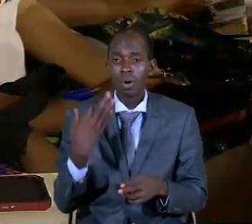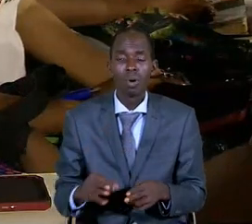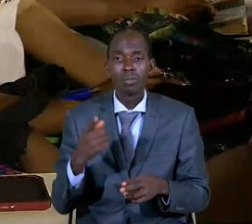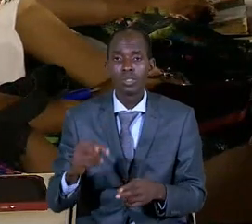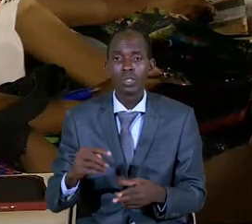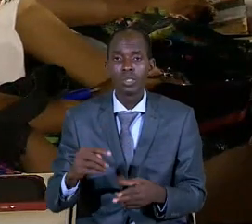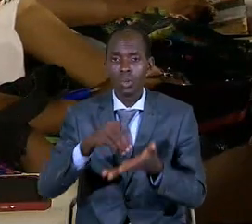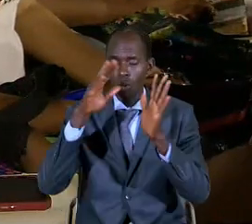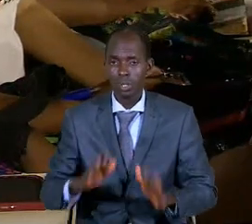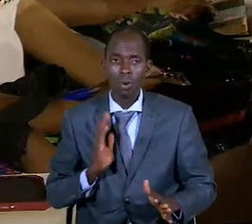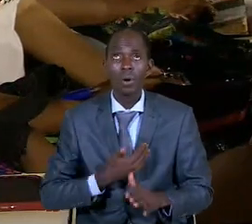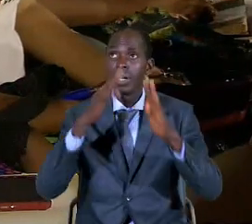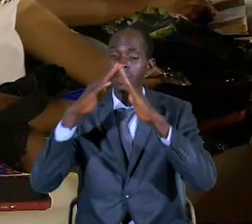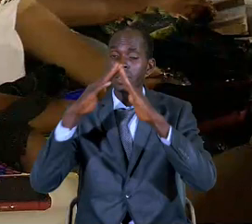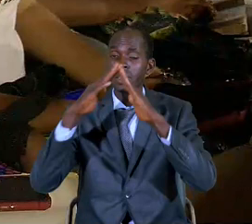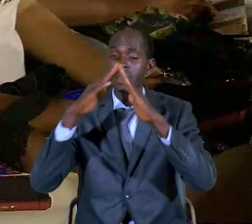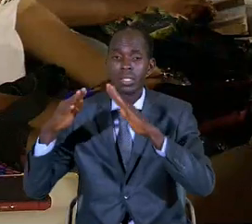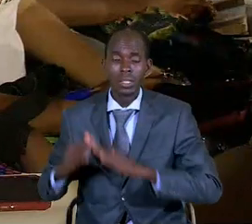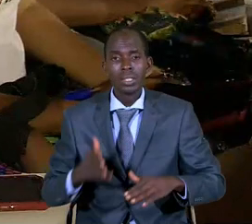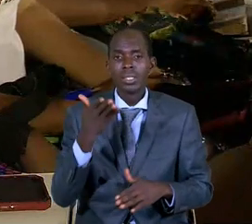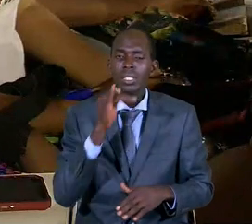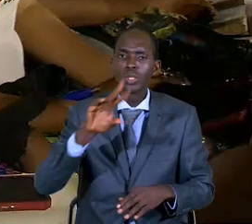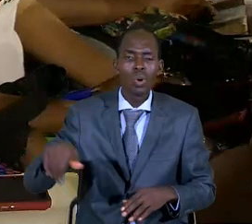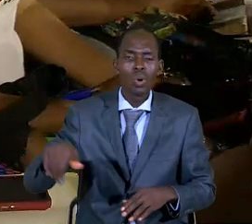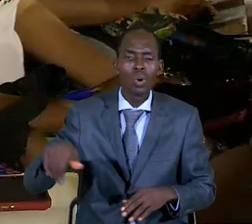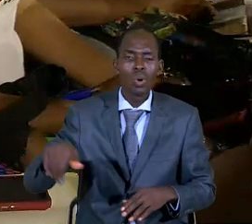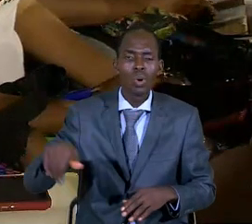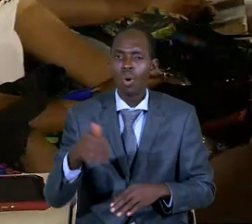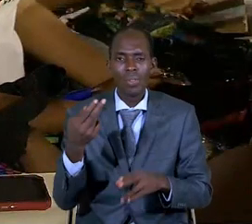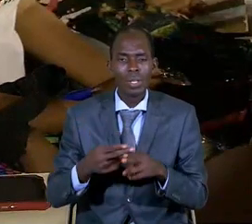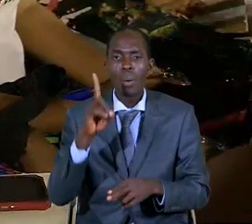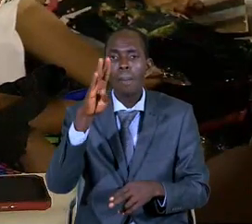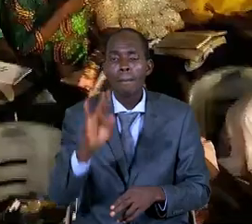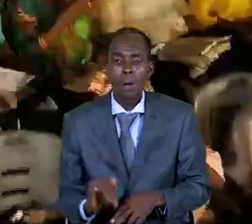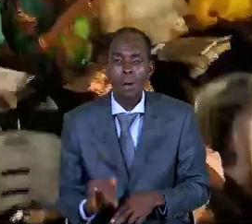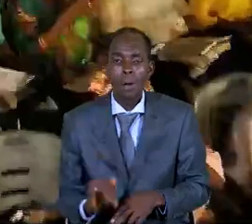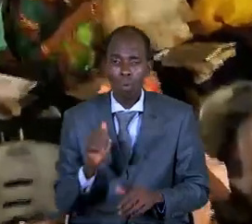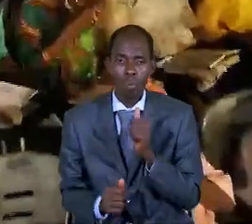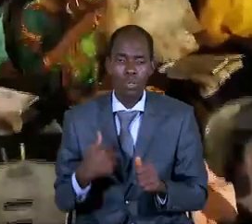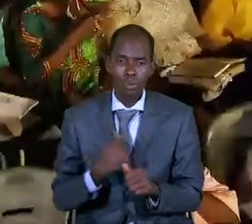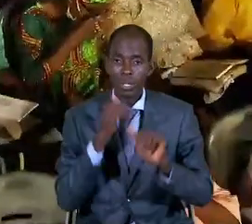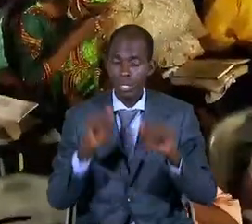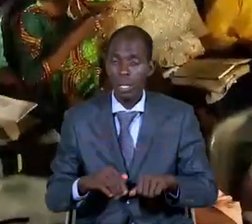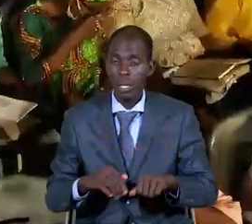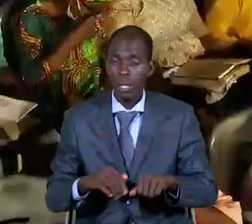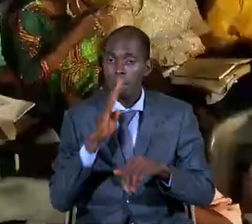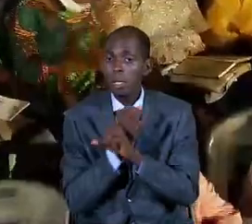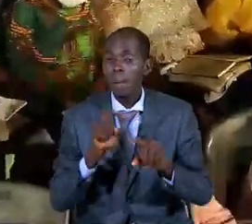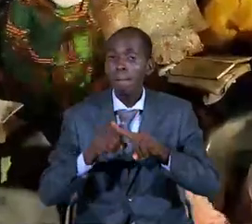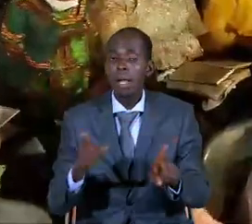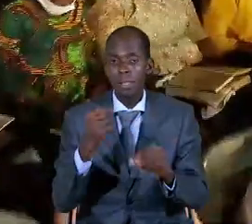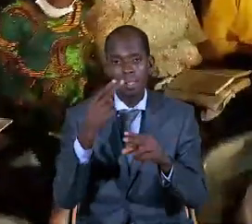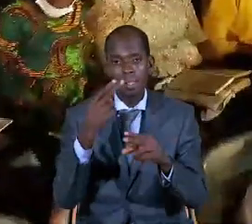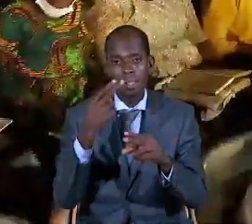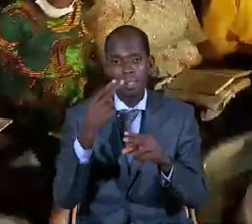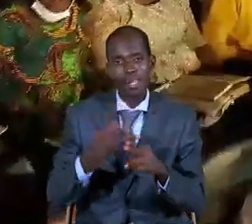name of anyone. There's no other name by which we can be saved but the name of Jesus. And